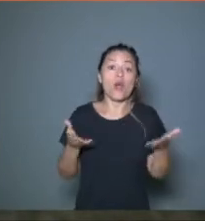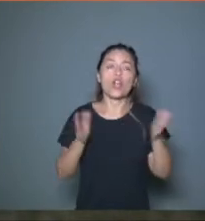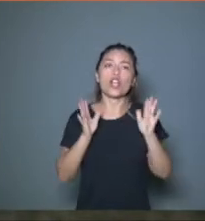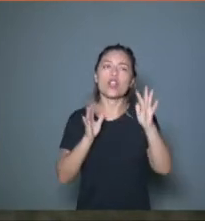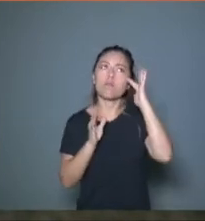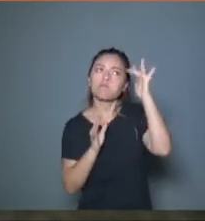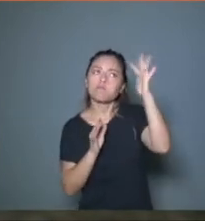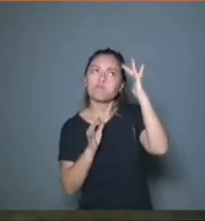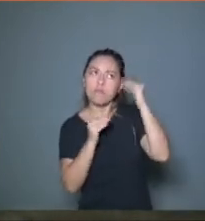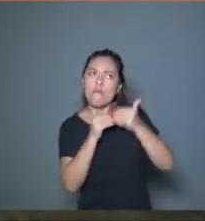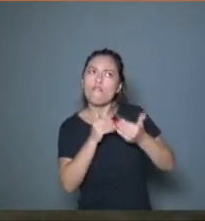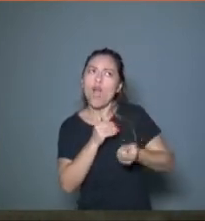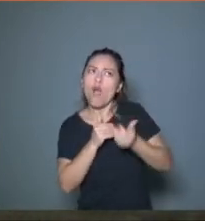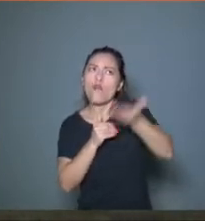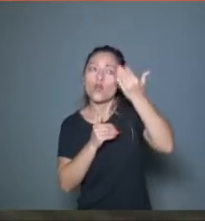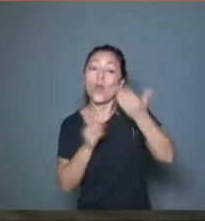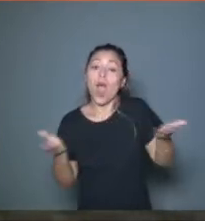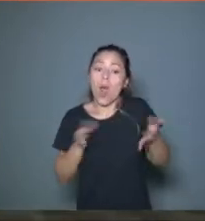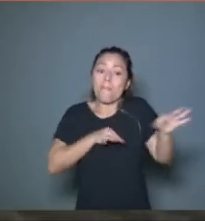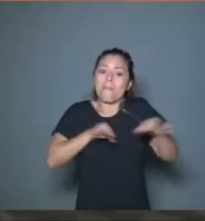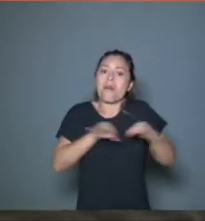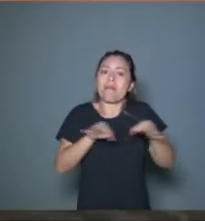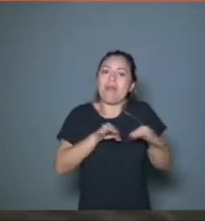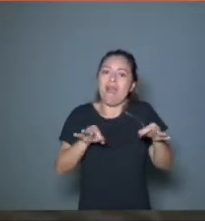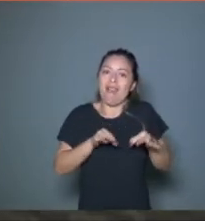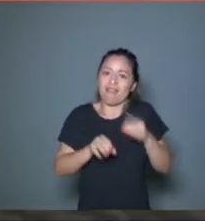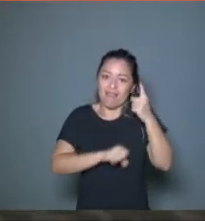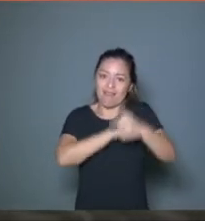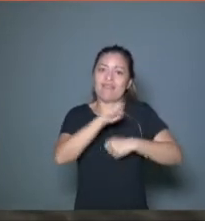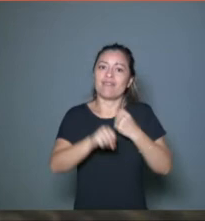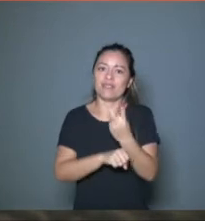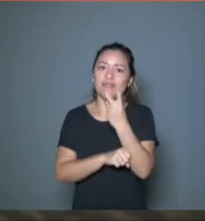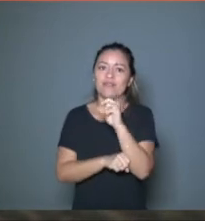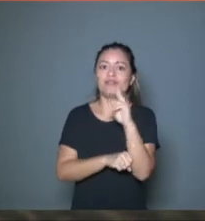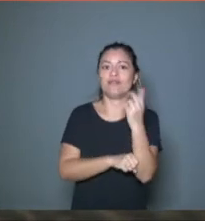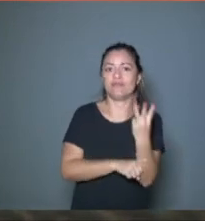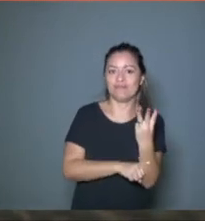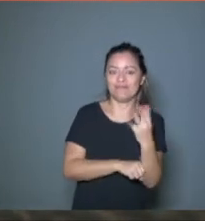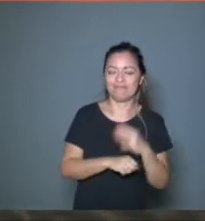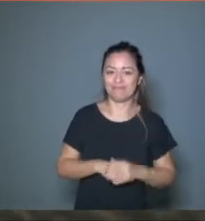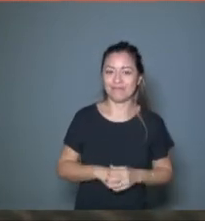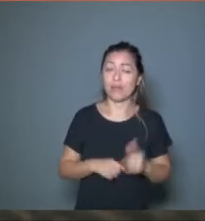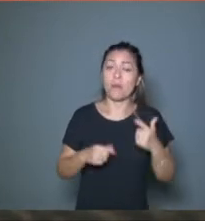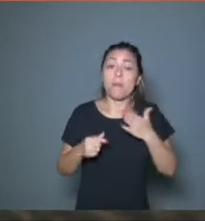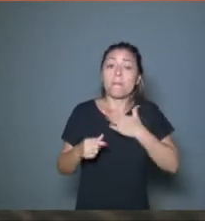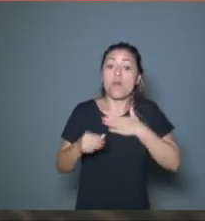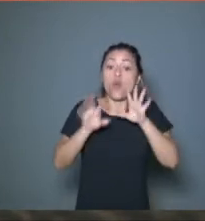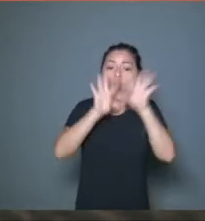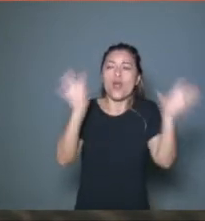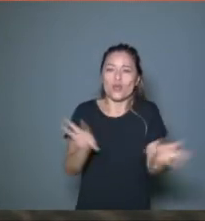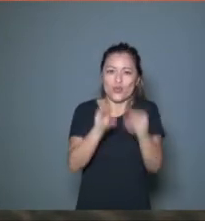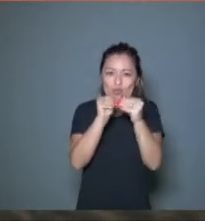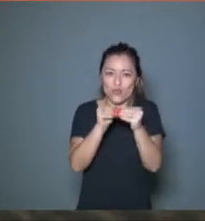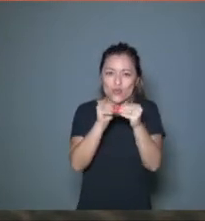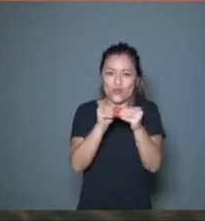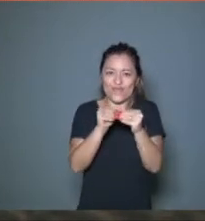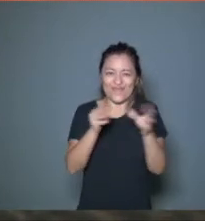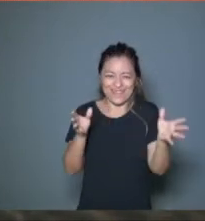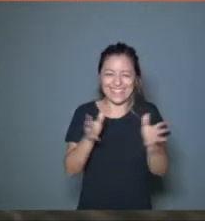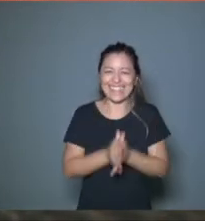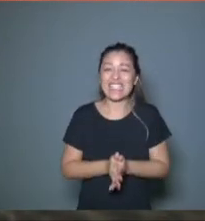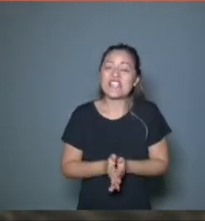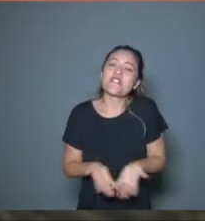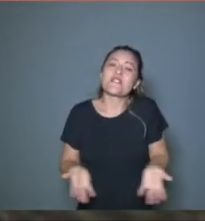So we expect to have good margins in 2023. So that's the first part of